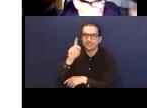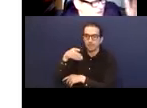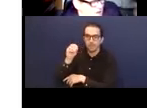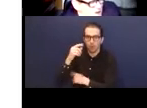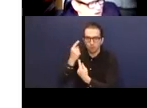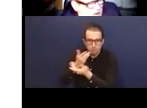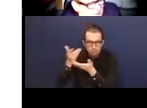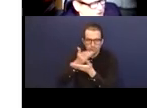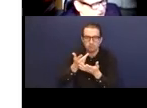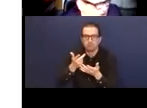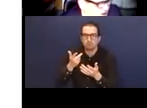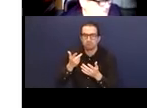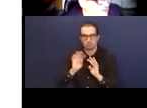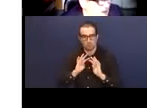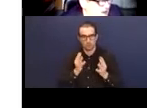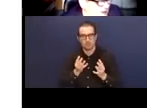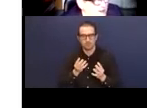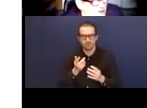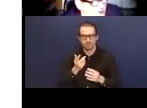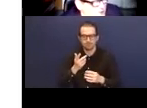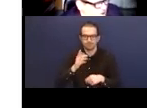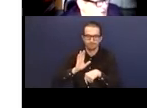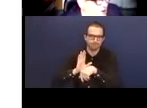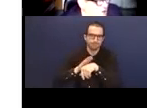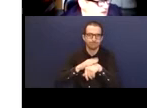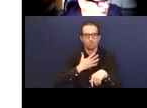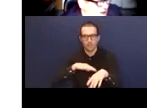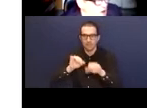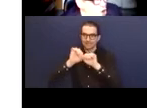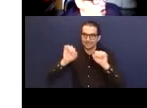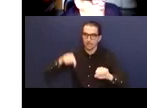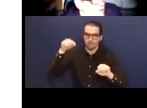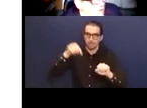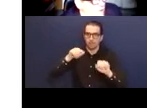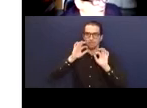again, advocacy leading to the committee